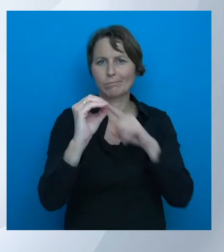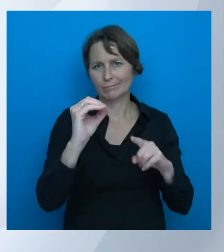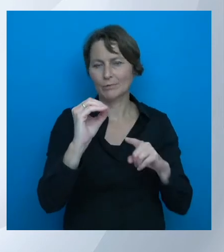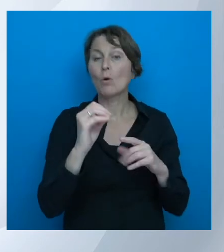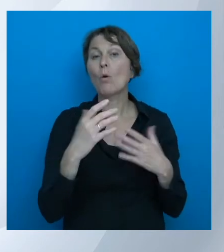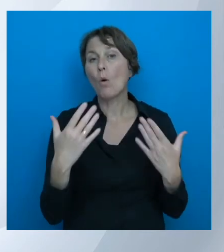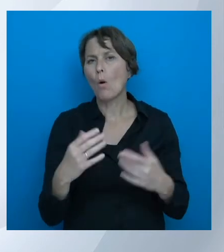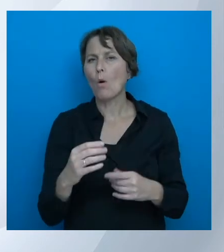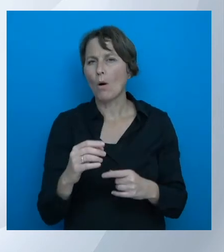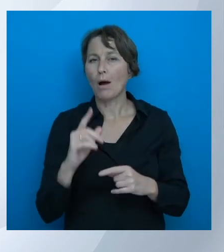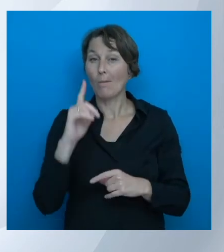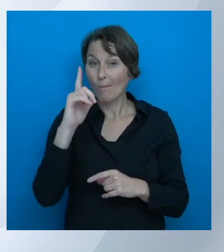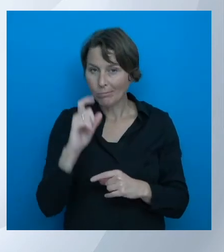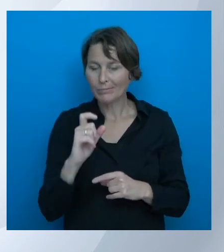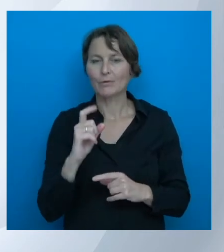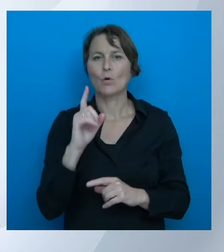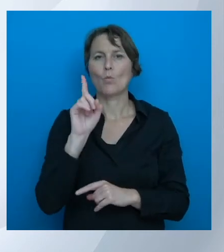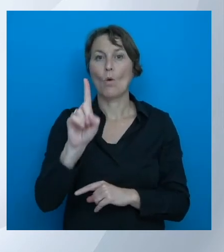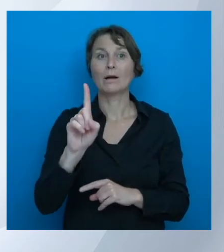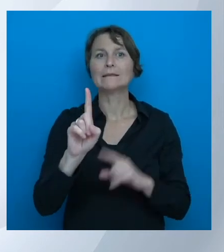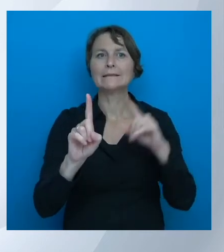build stops.